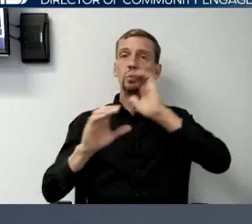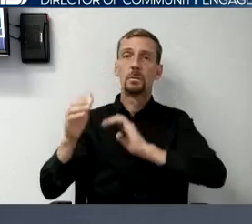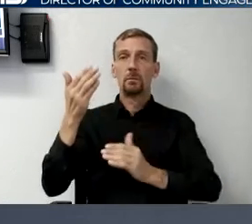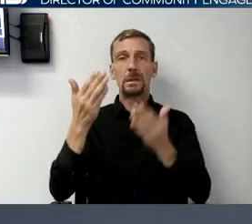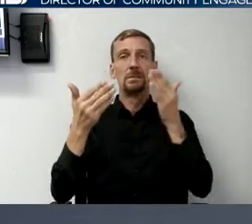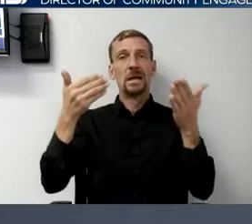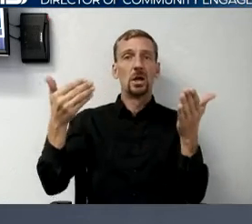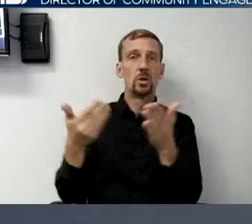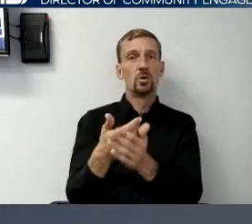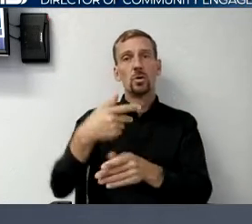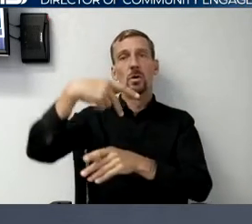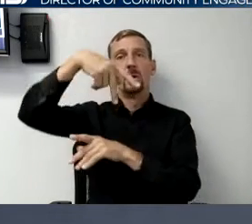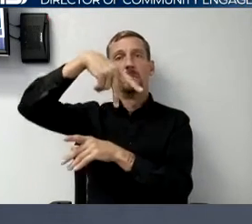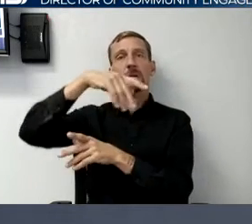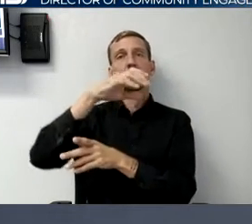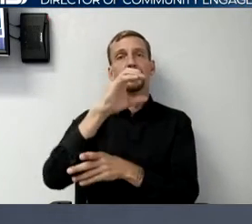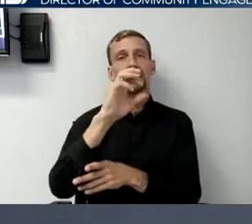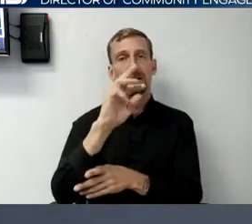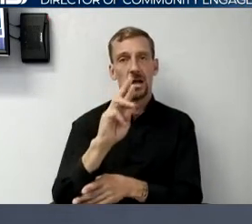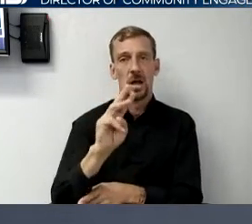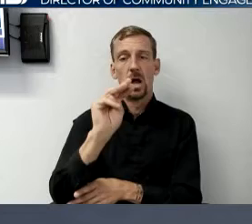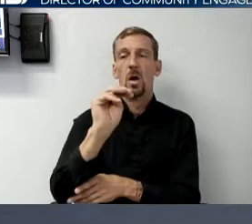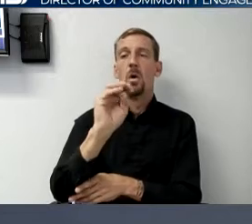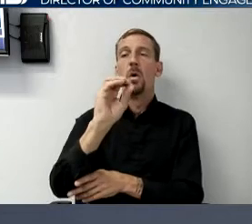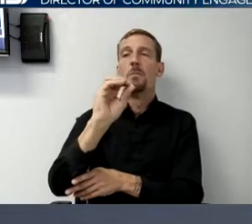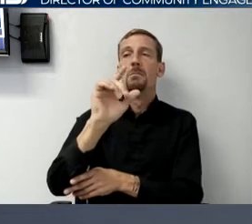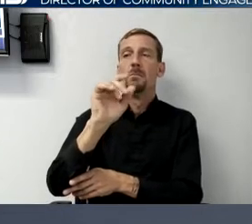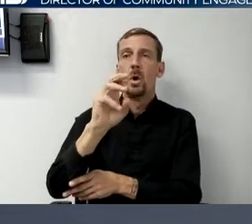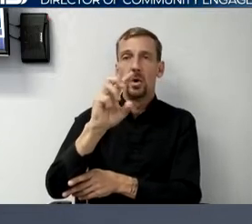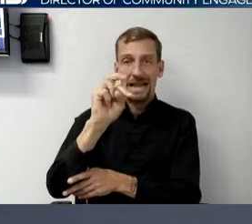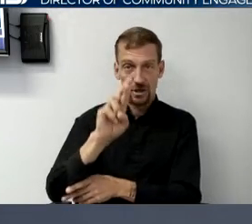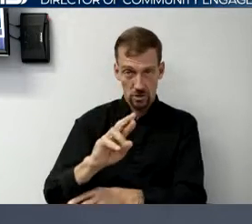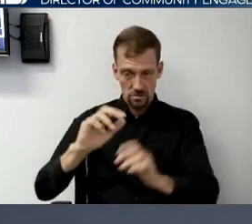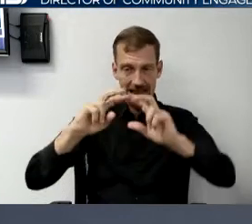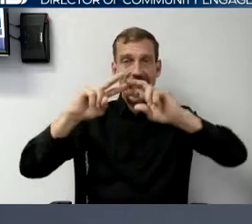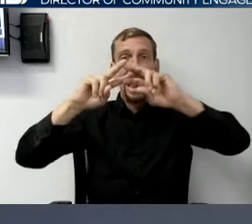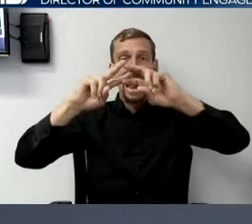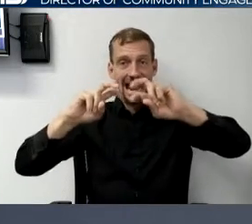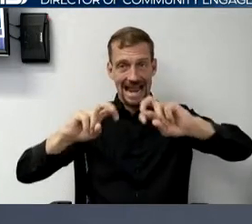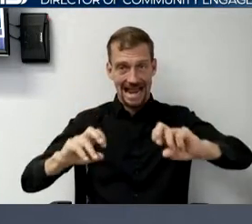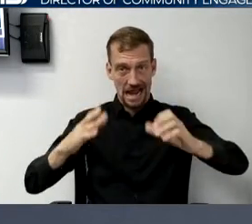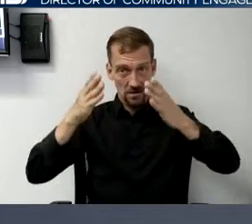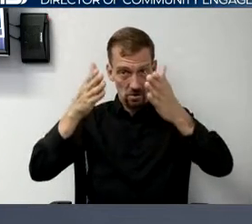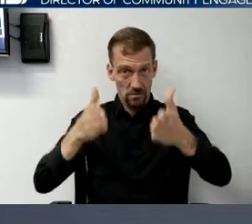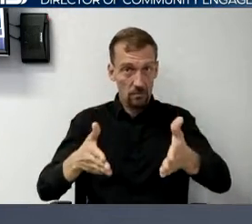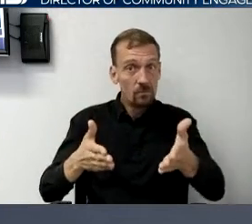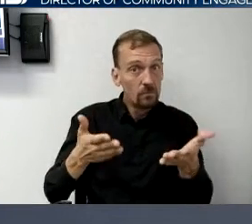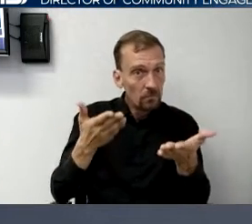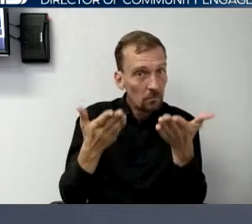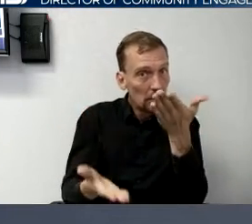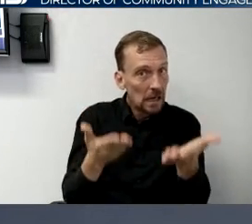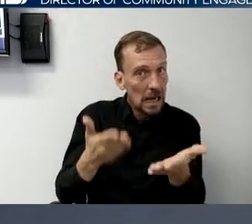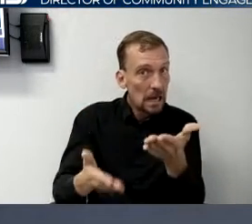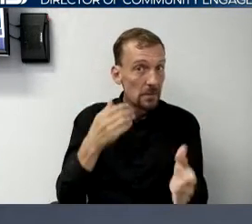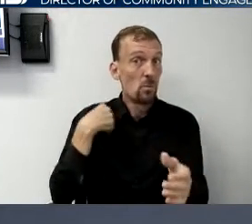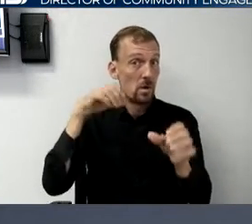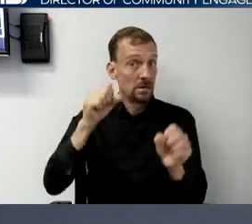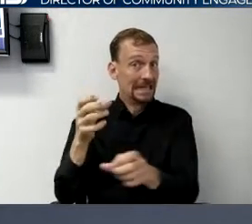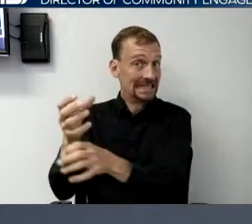new PCR molecular analyzer that may be made available to